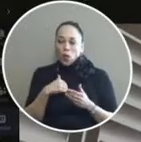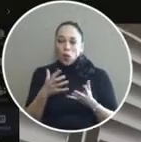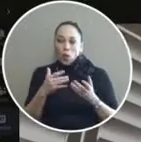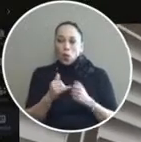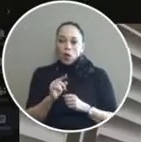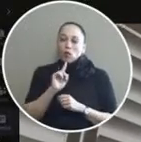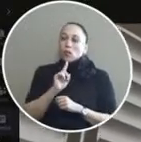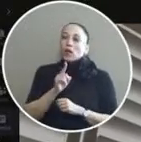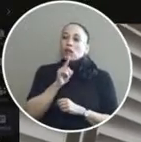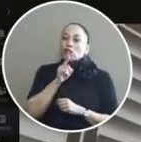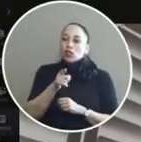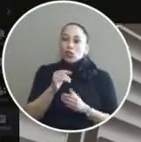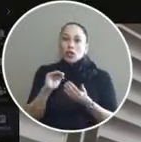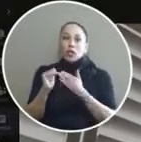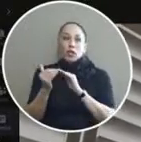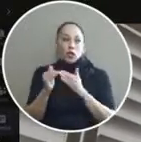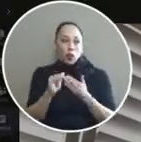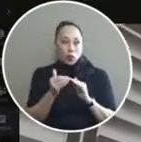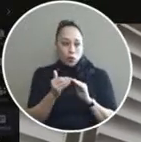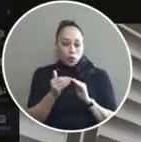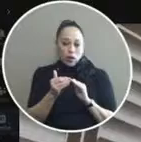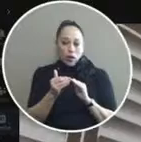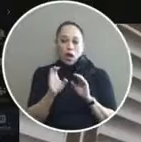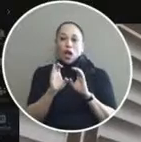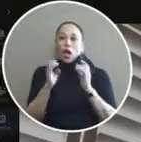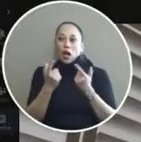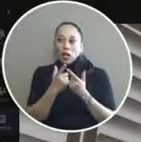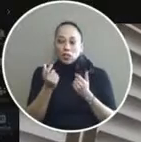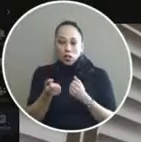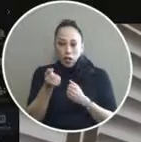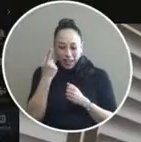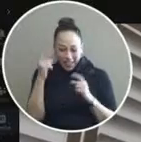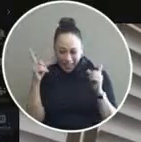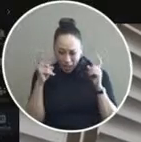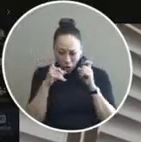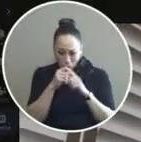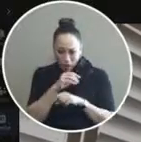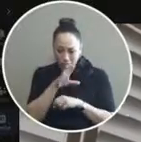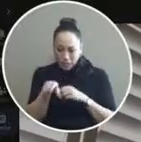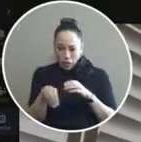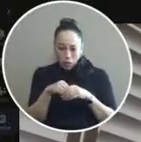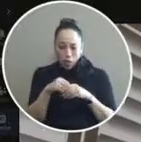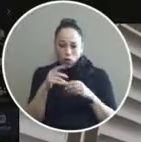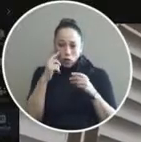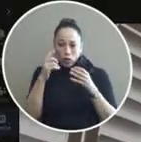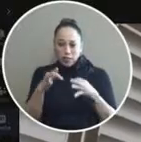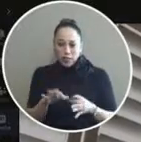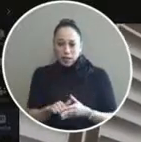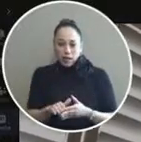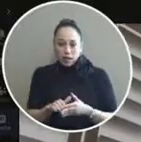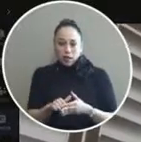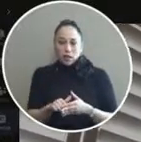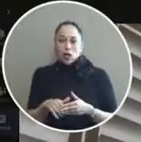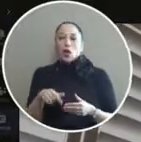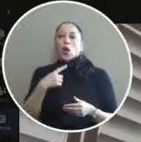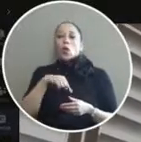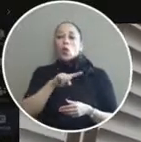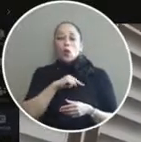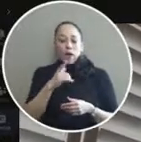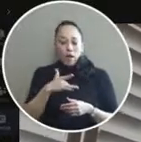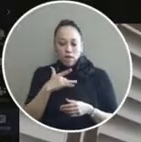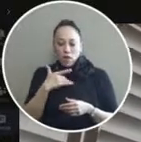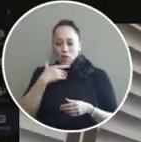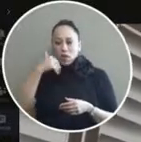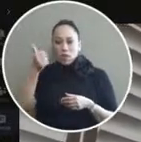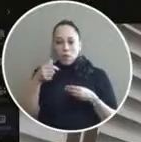make sure that the community and the council understands the complexities involved in these decisions. So we feel like the